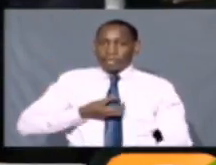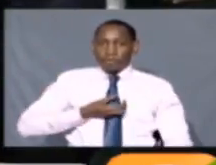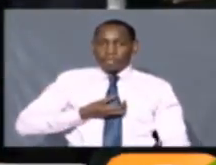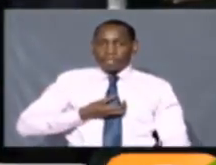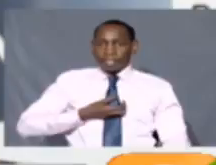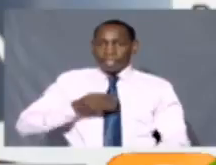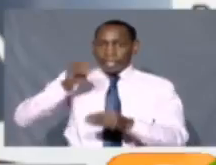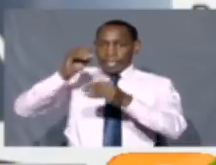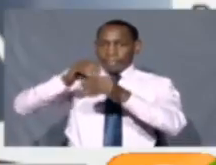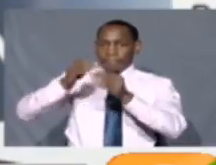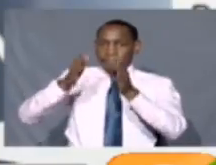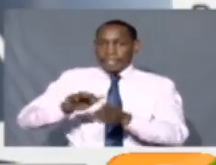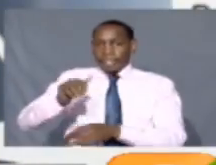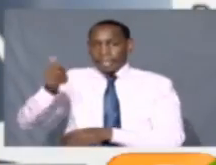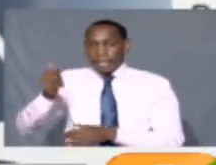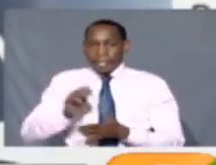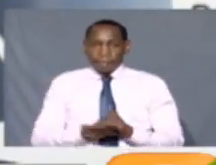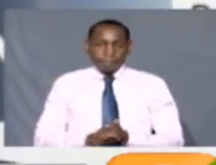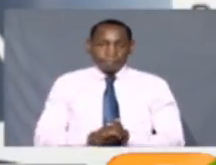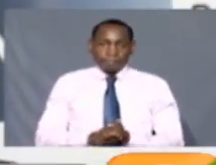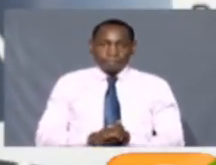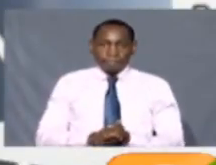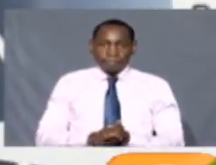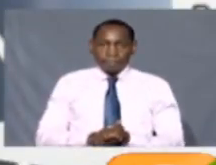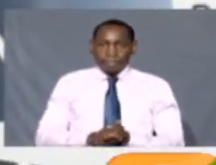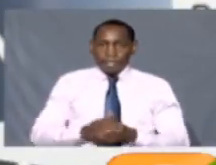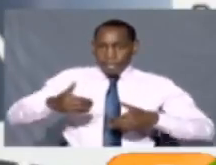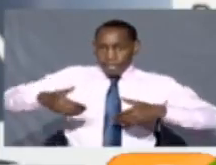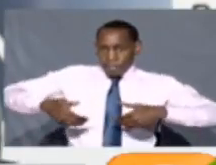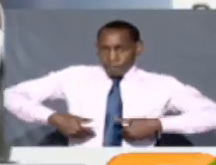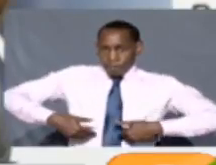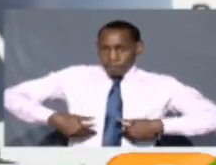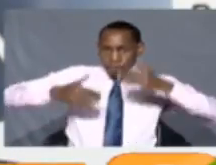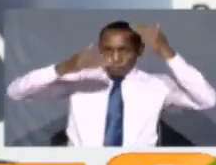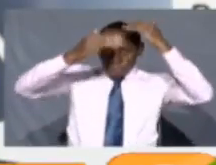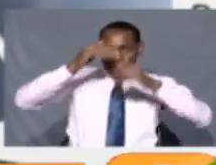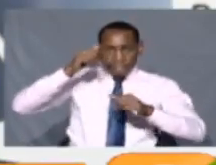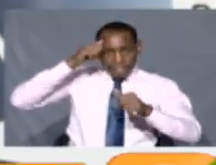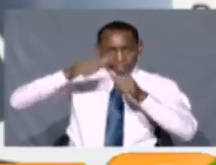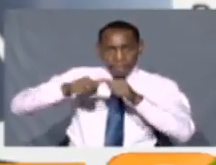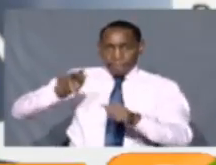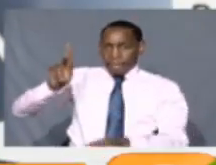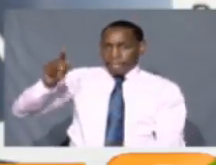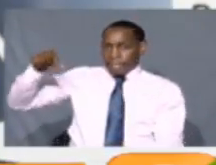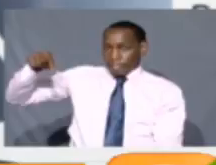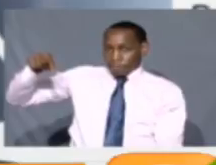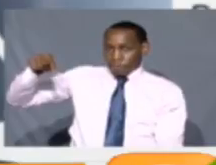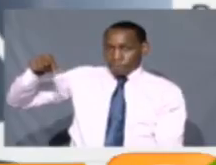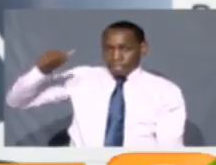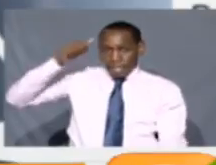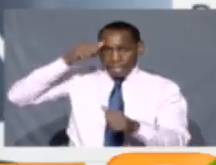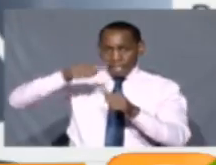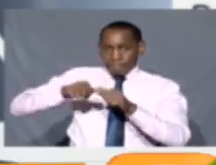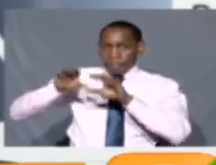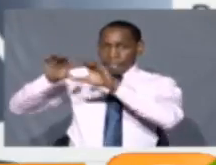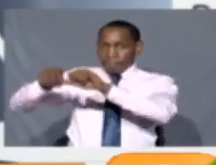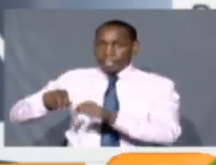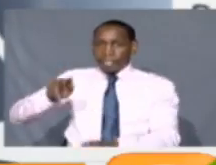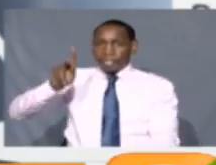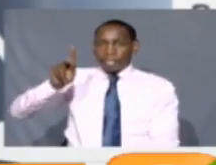other investors. I mean, as a young man in university, I remember KQ. I remember we scrabbled for